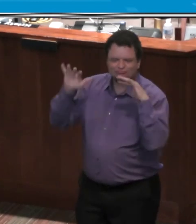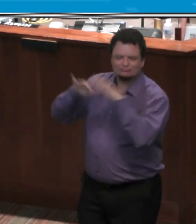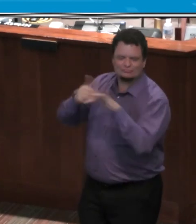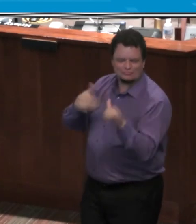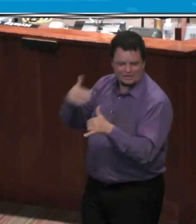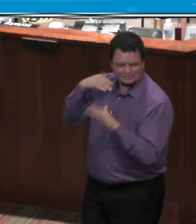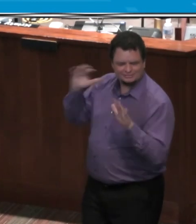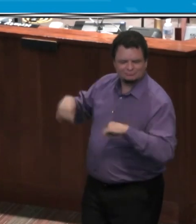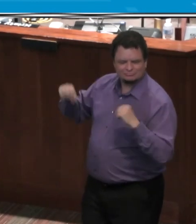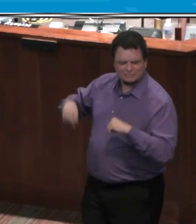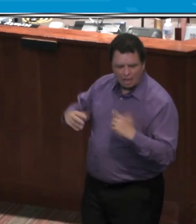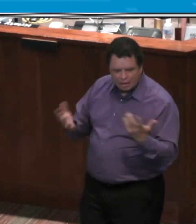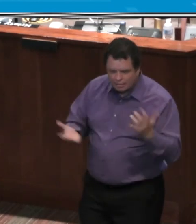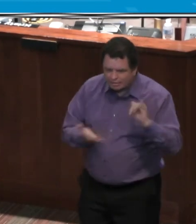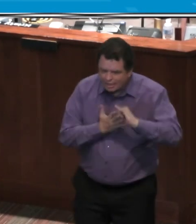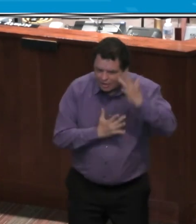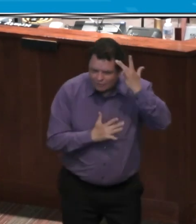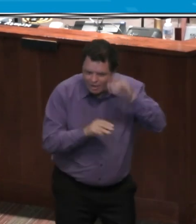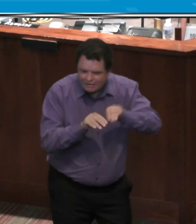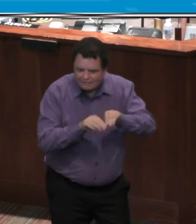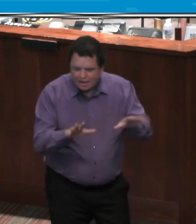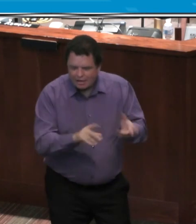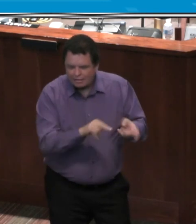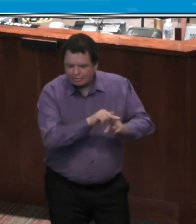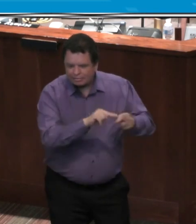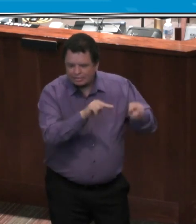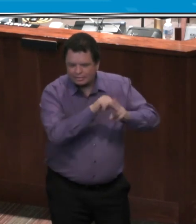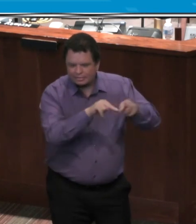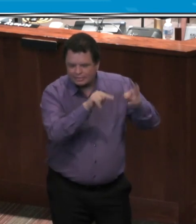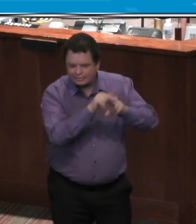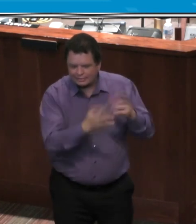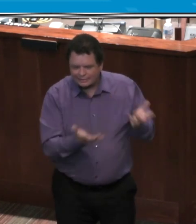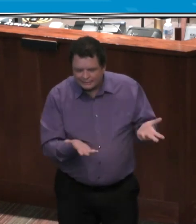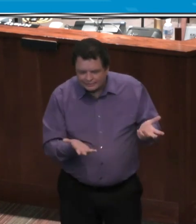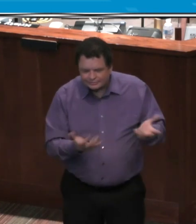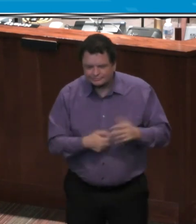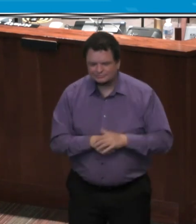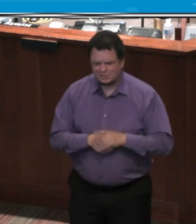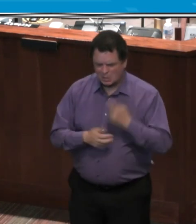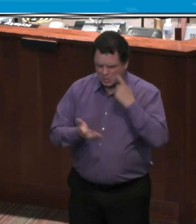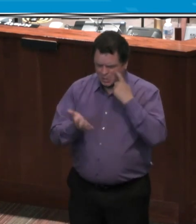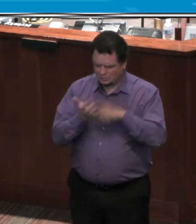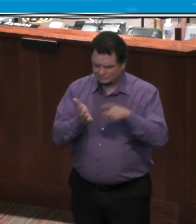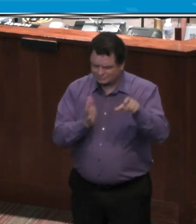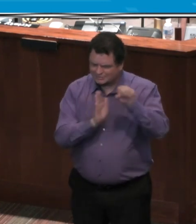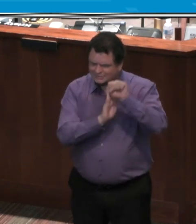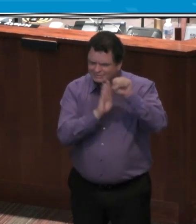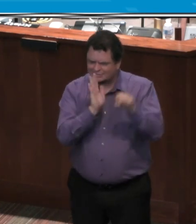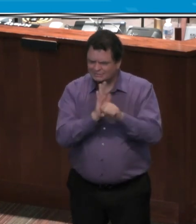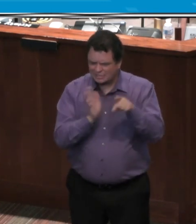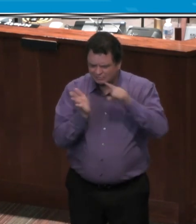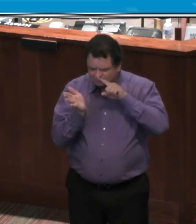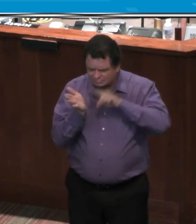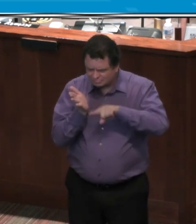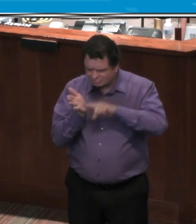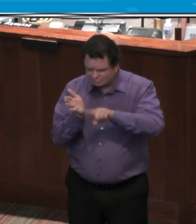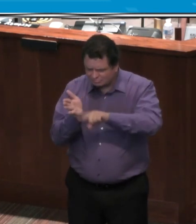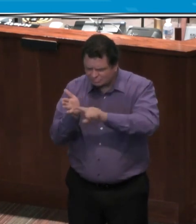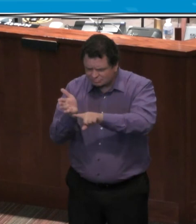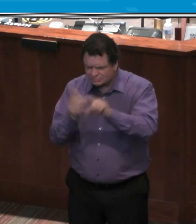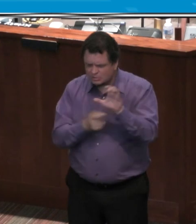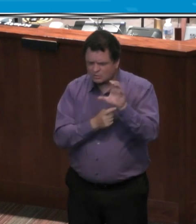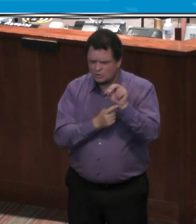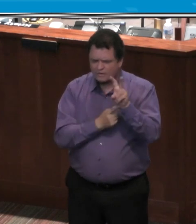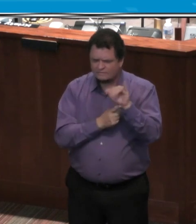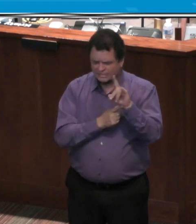the COVID states website. There is currently 137 hospitalized with COVID across the state. I don't know if